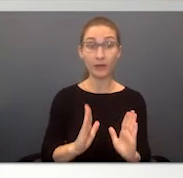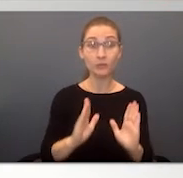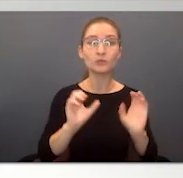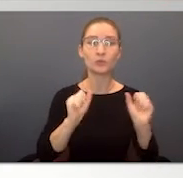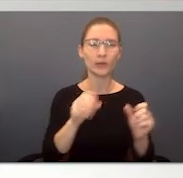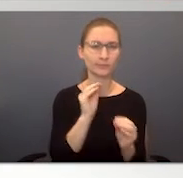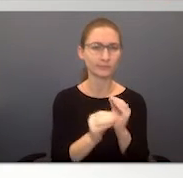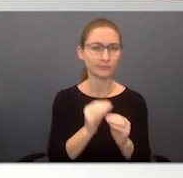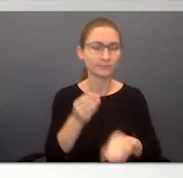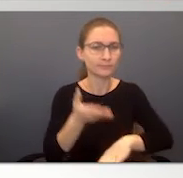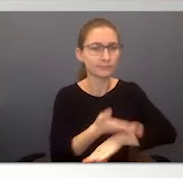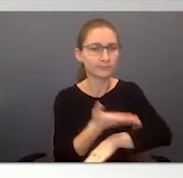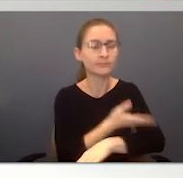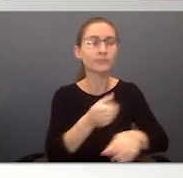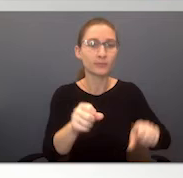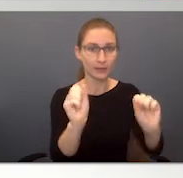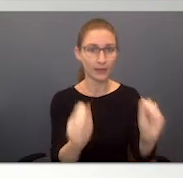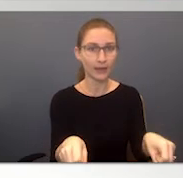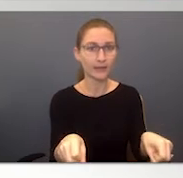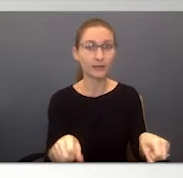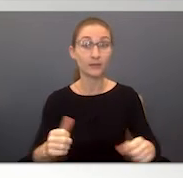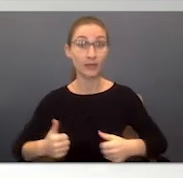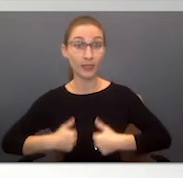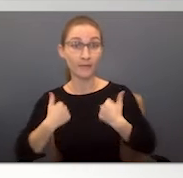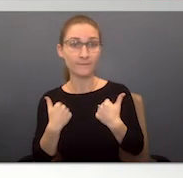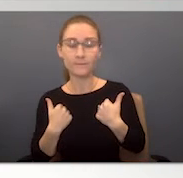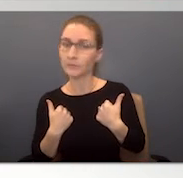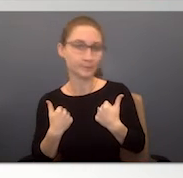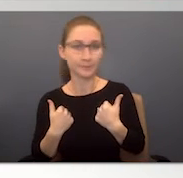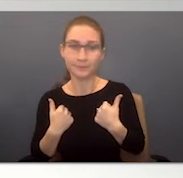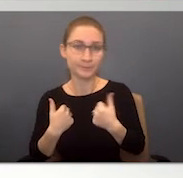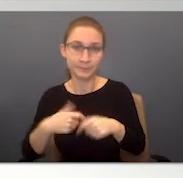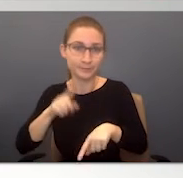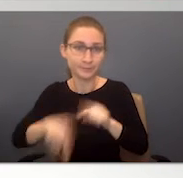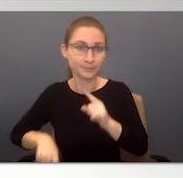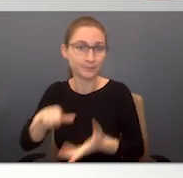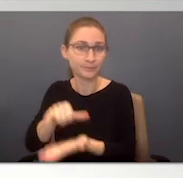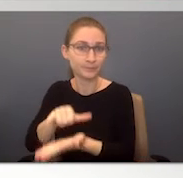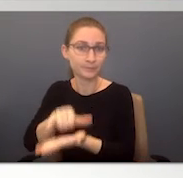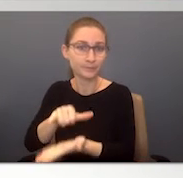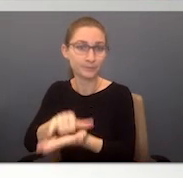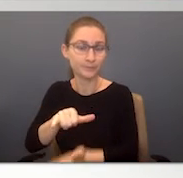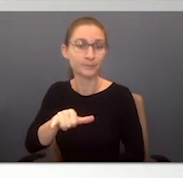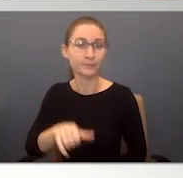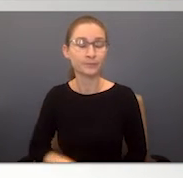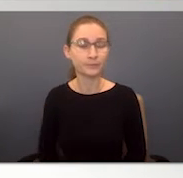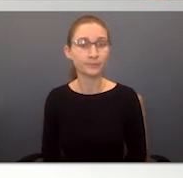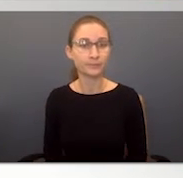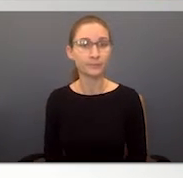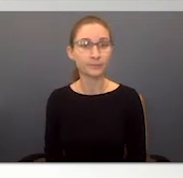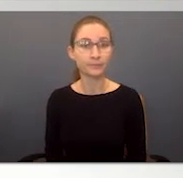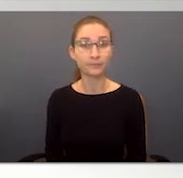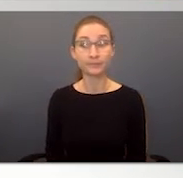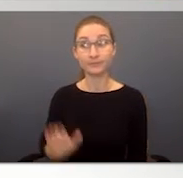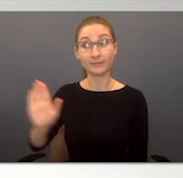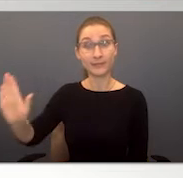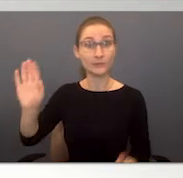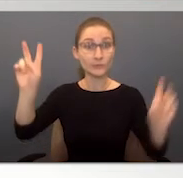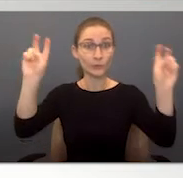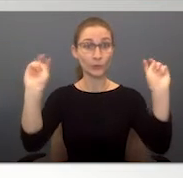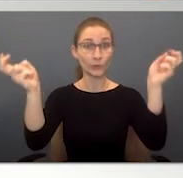was a quote very relevant to this presentation. Let's see. Okay.